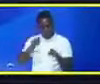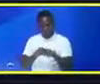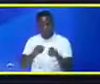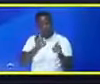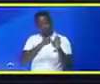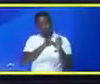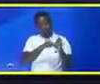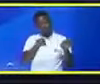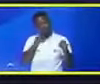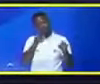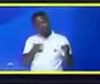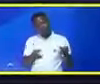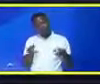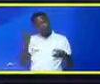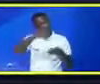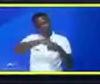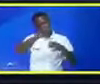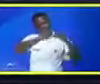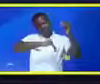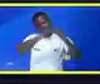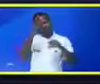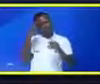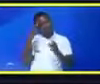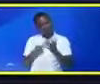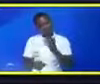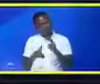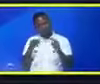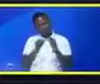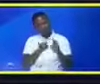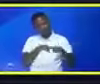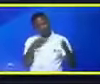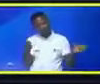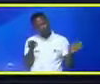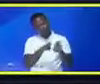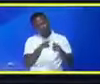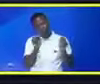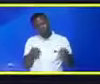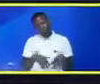be able to open and close.